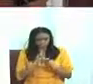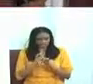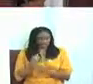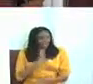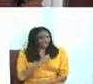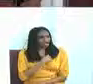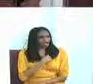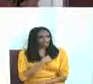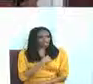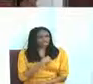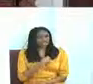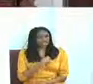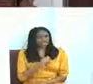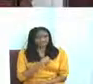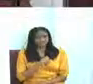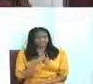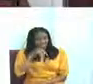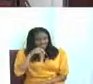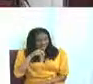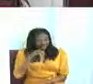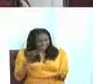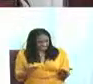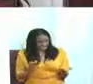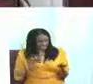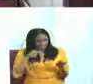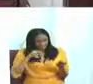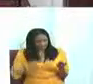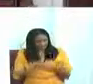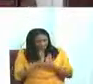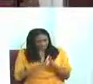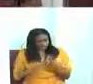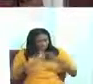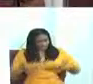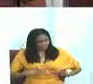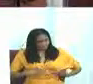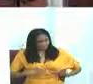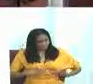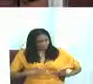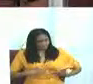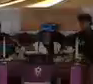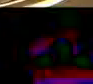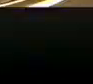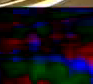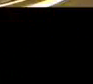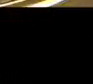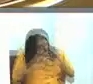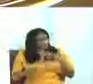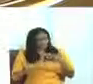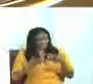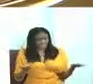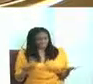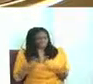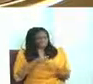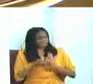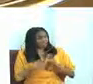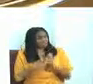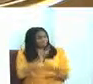That here it has become the body, here it has become the blood, here we have become the Christ.